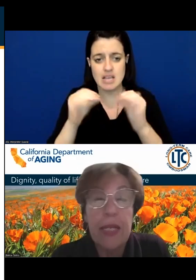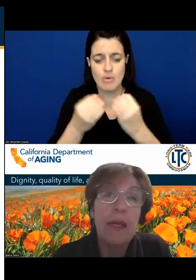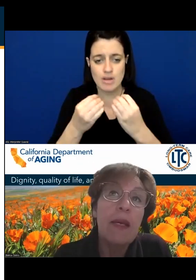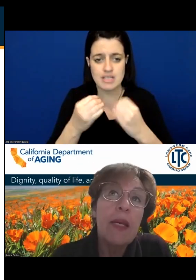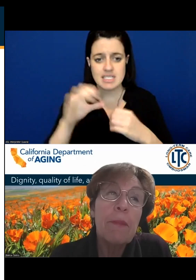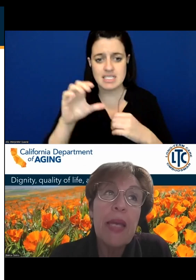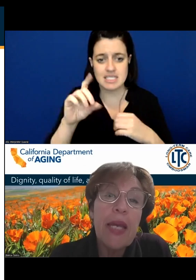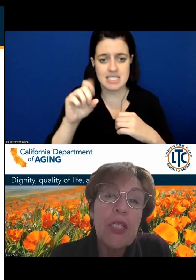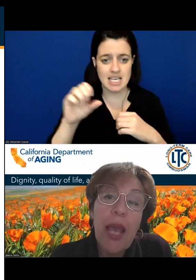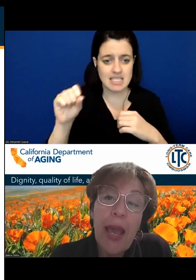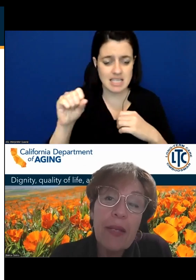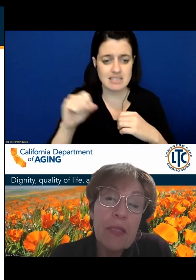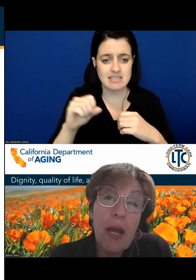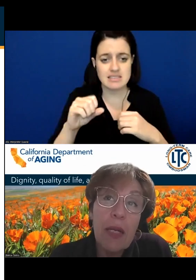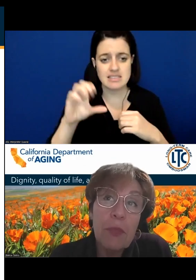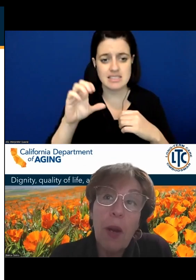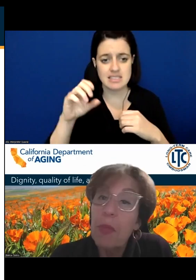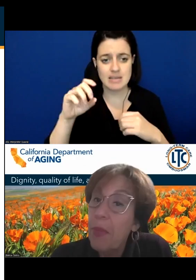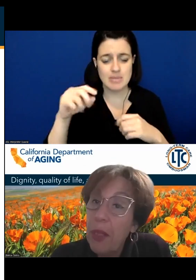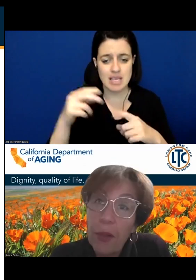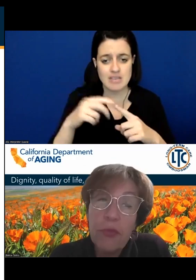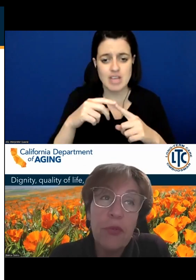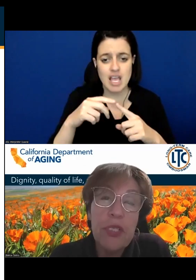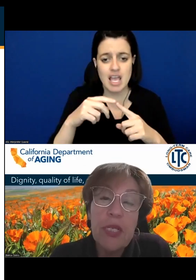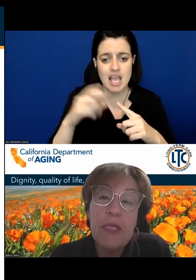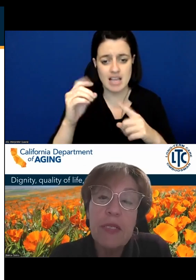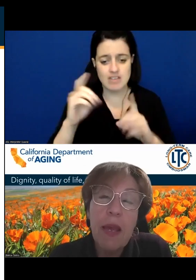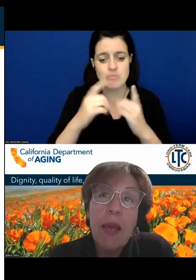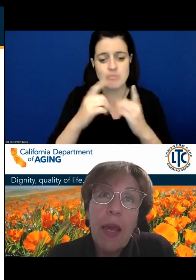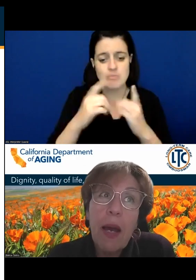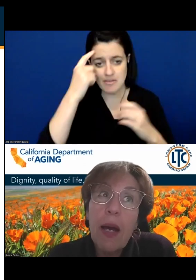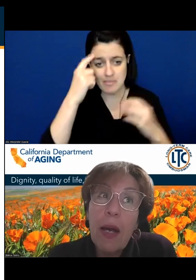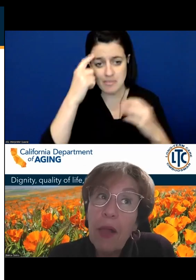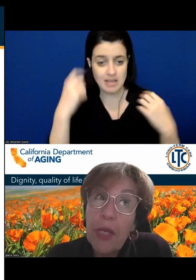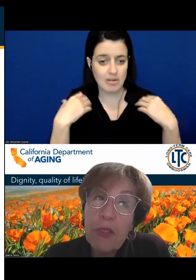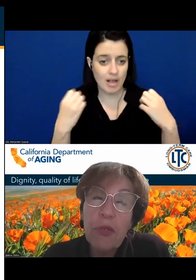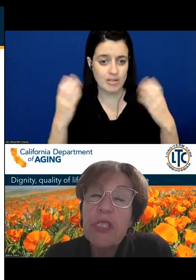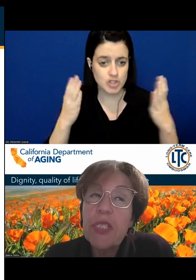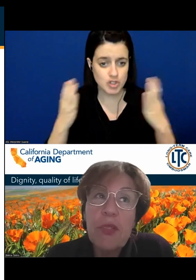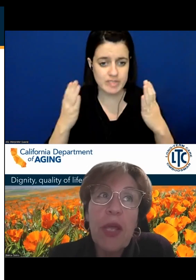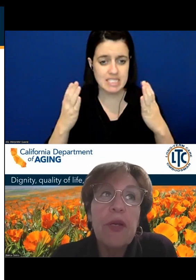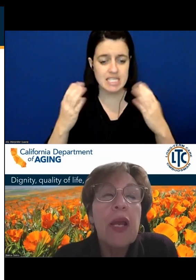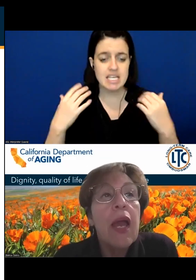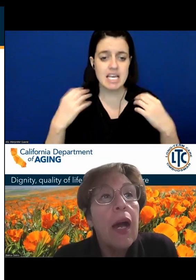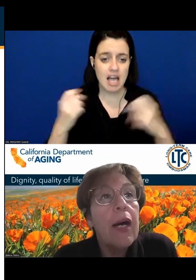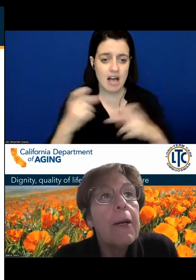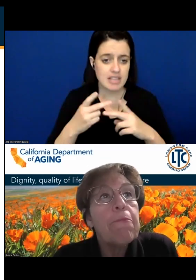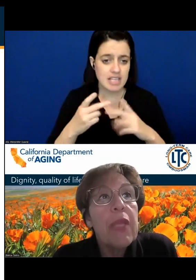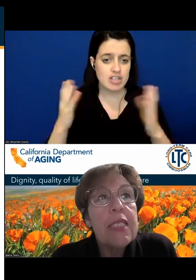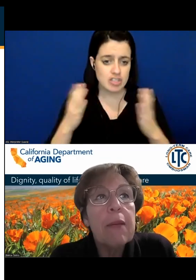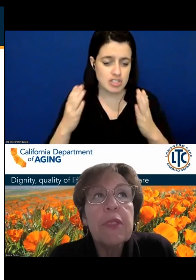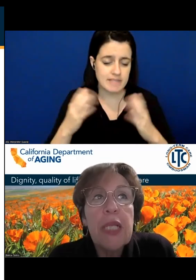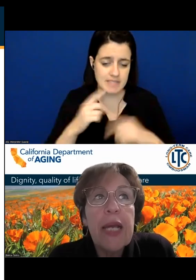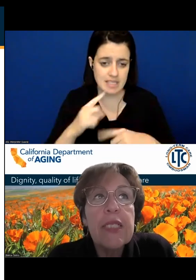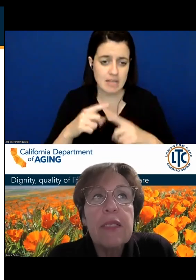CDSS, CDPH, and Department of Mental Health Services, Healthcare Services, rather.